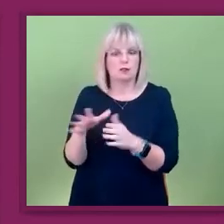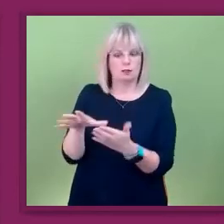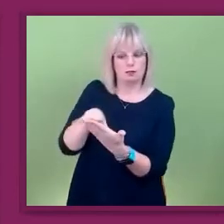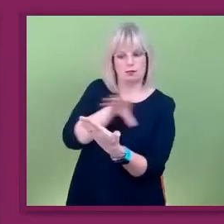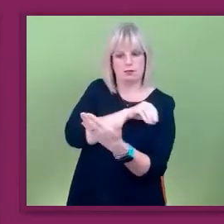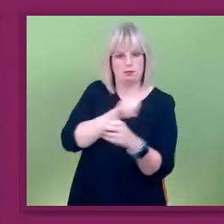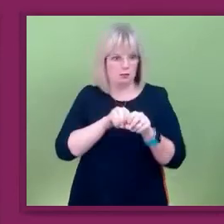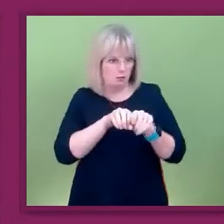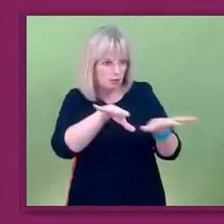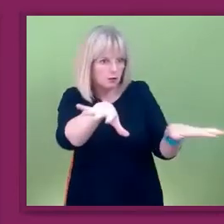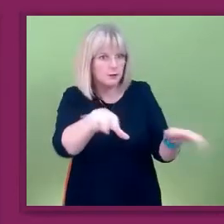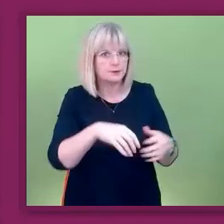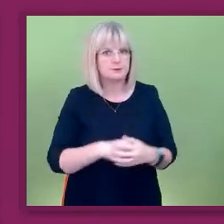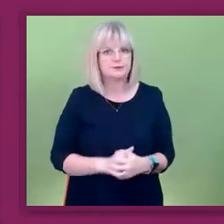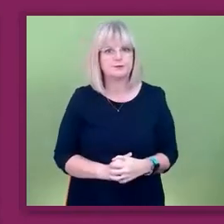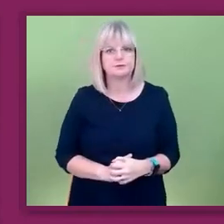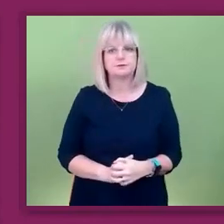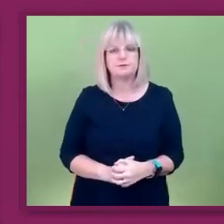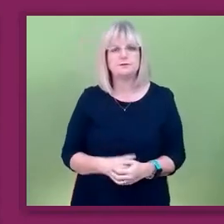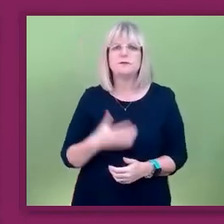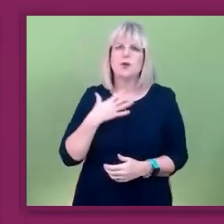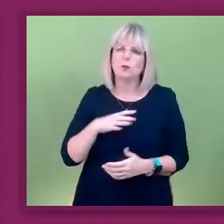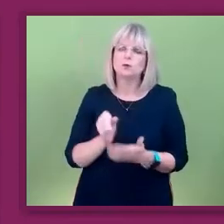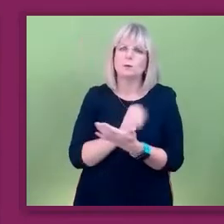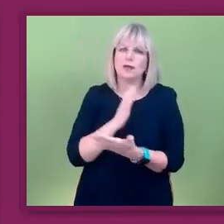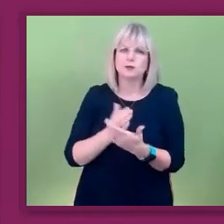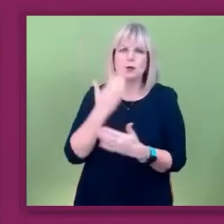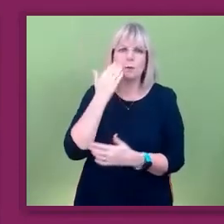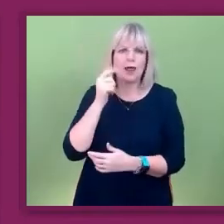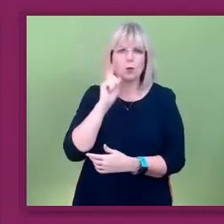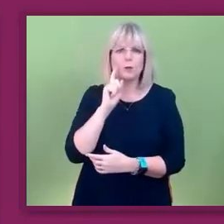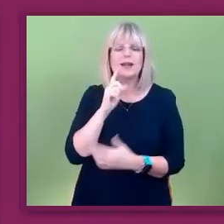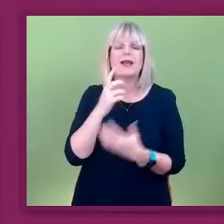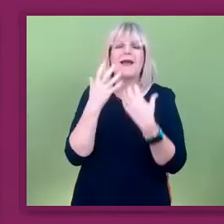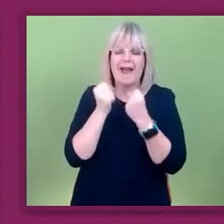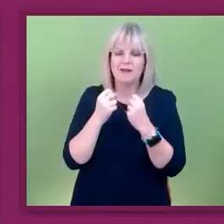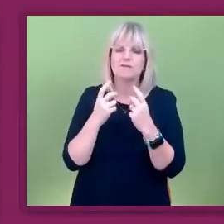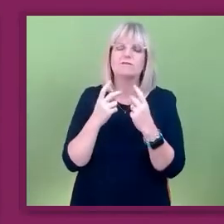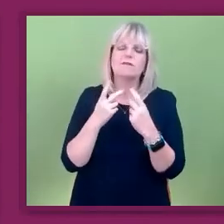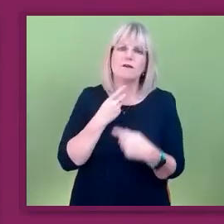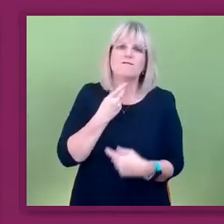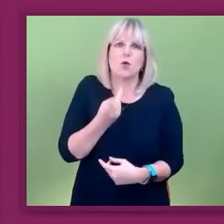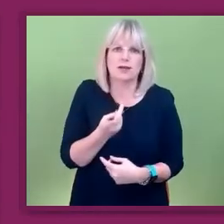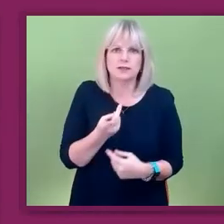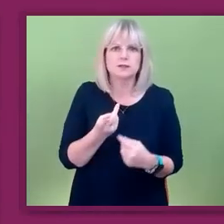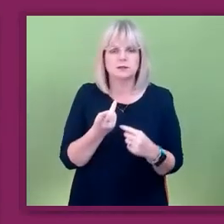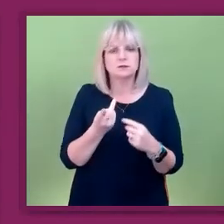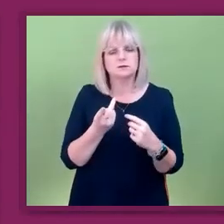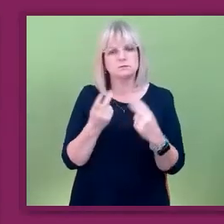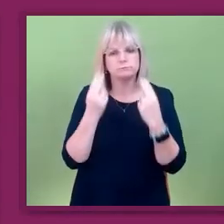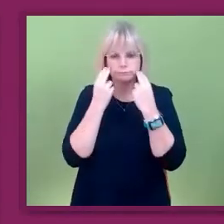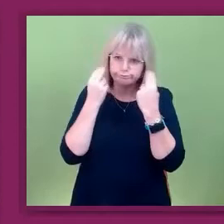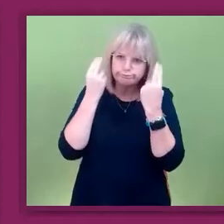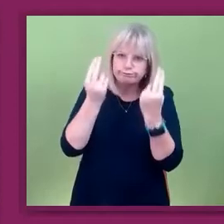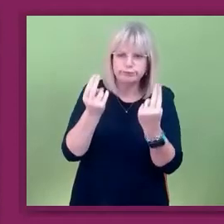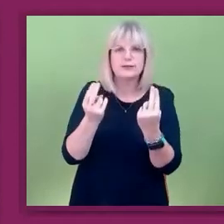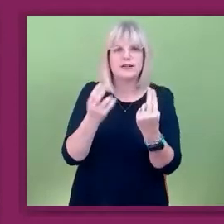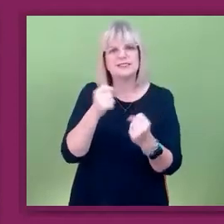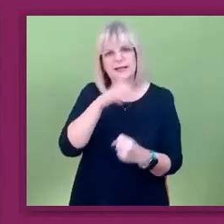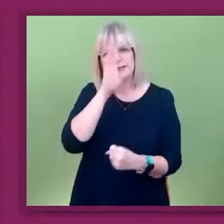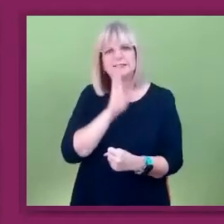sure that Black women have a voice, our voices are amplified, and that we are taken seriously here in the UK. Thank you guys for listening. My name is Sandra E